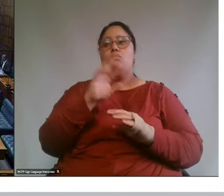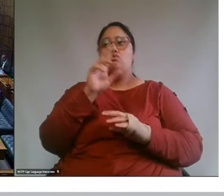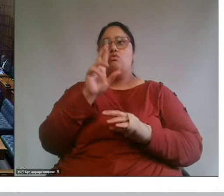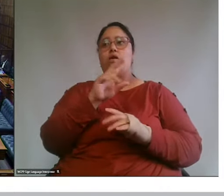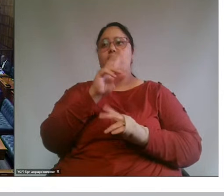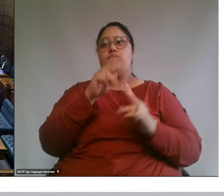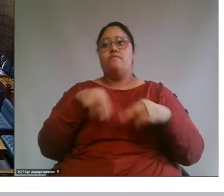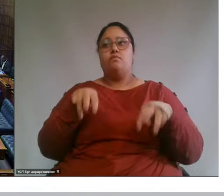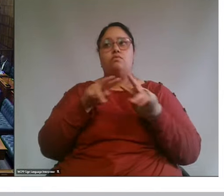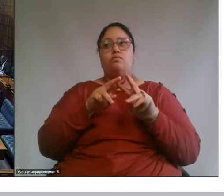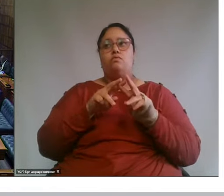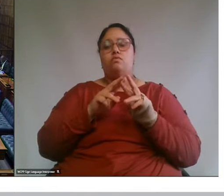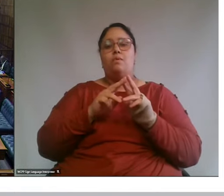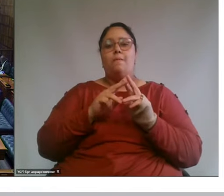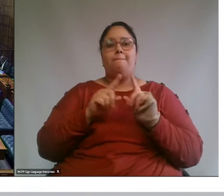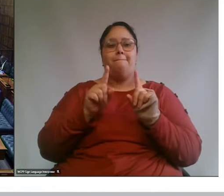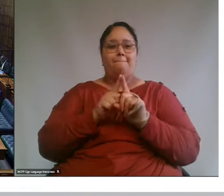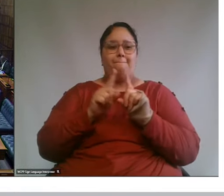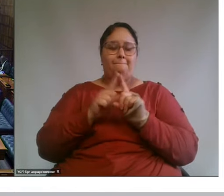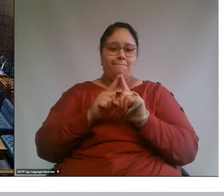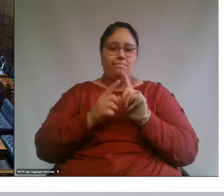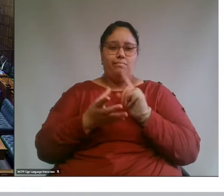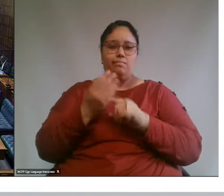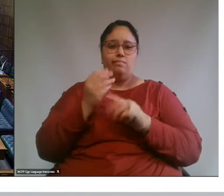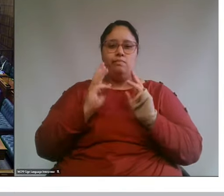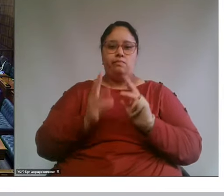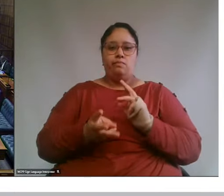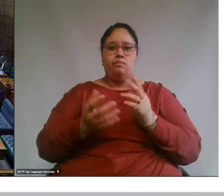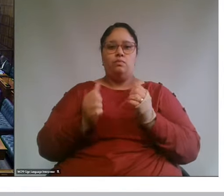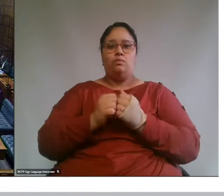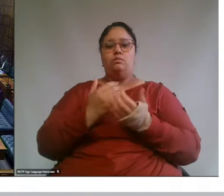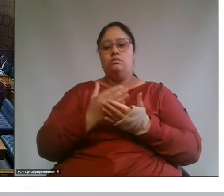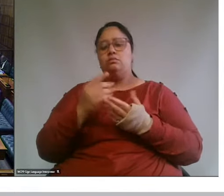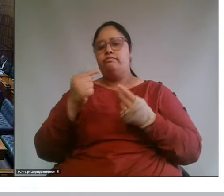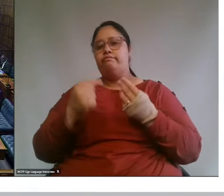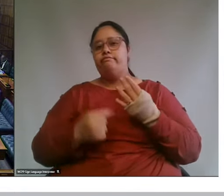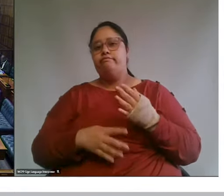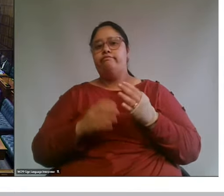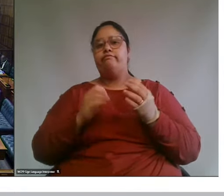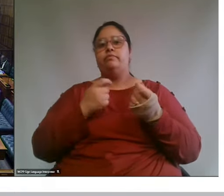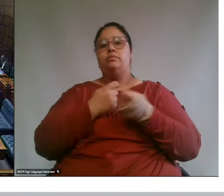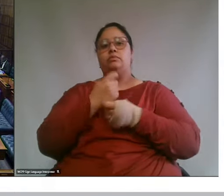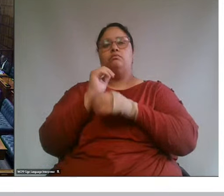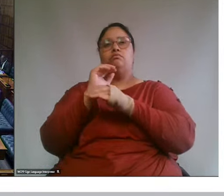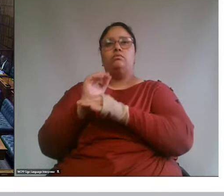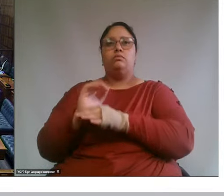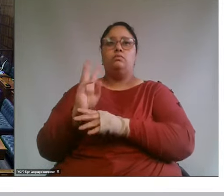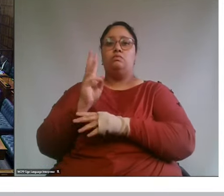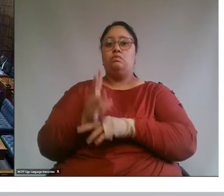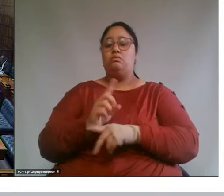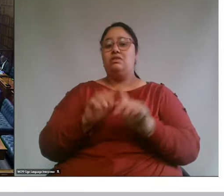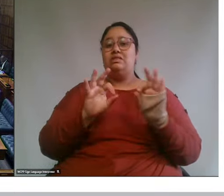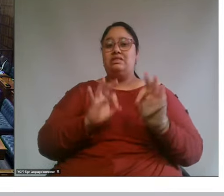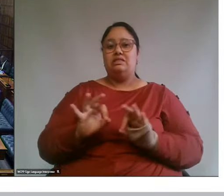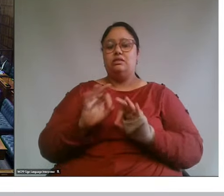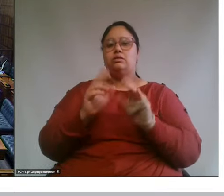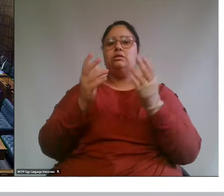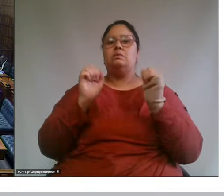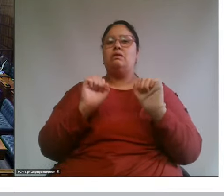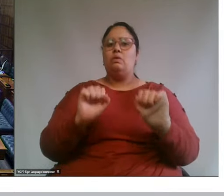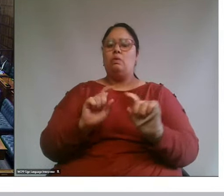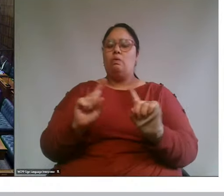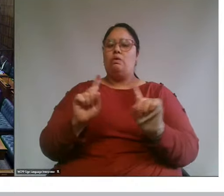agreements that they have undertaken with a specific importer and then therefore what is their estimate with